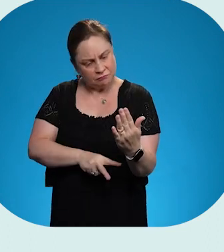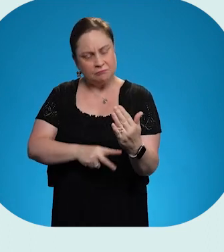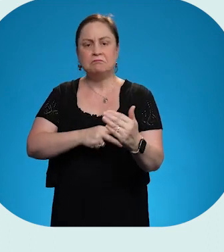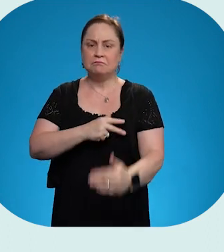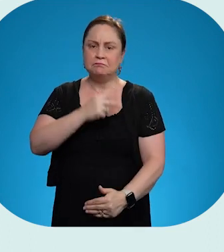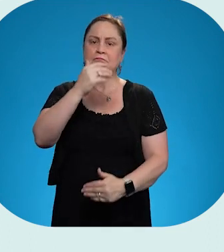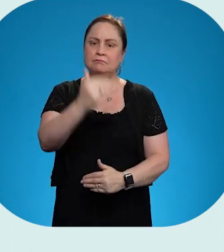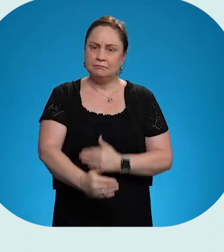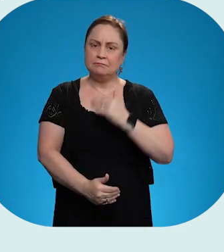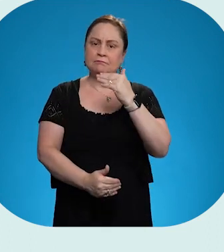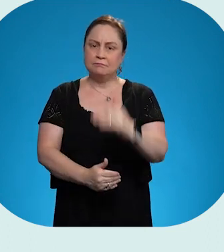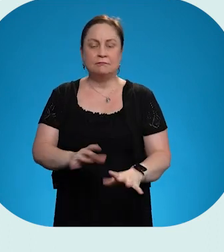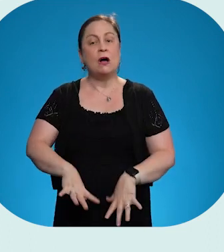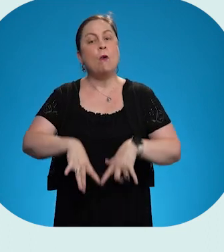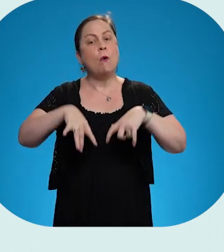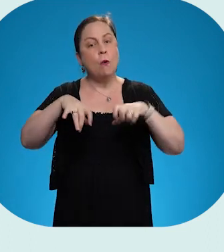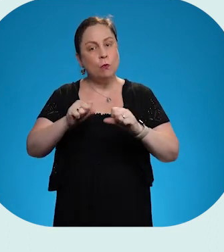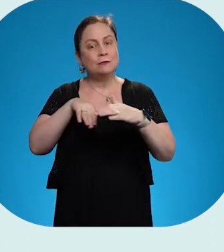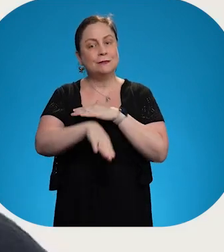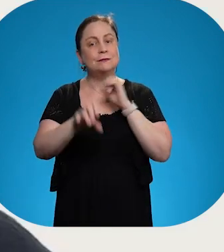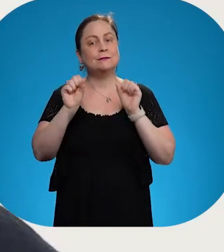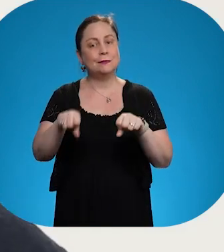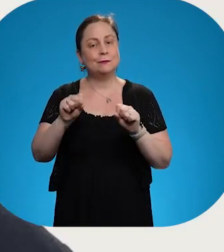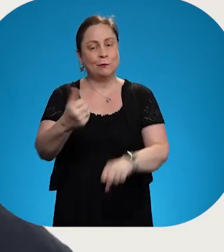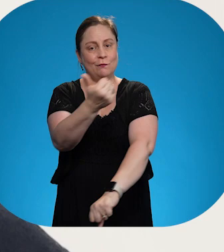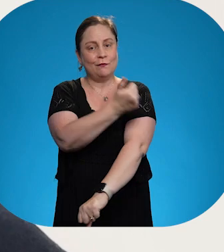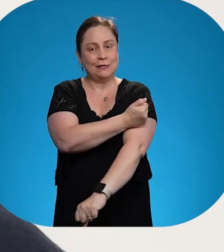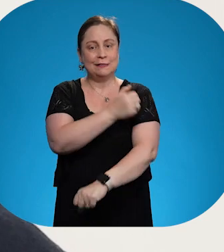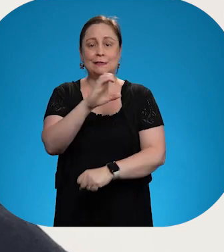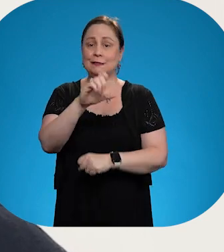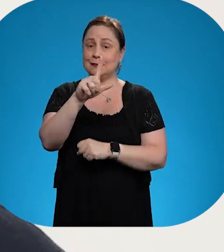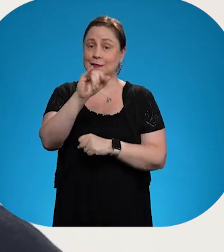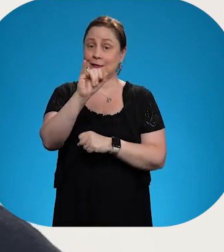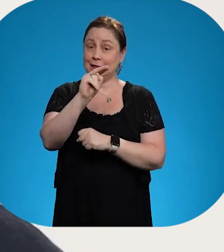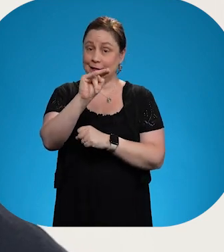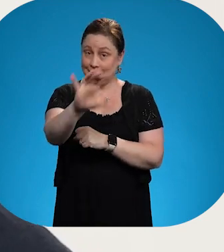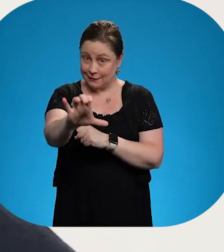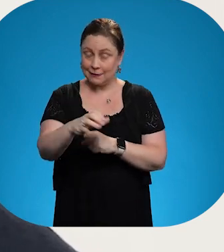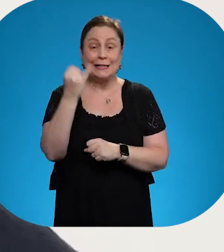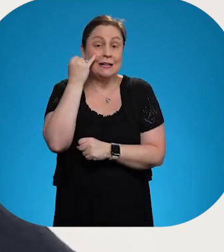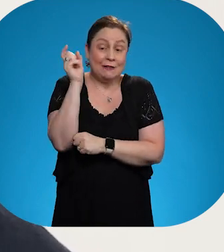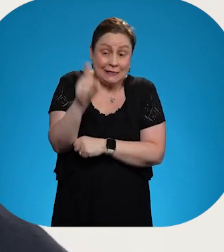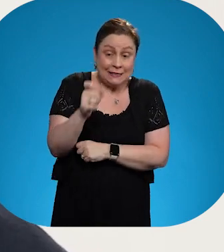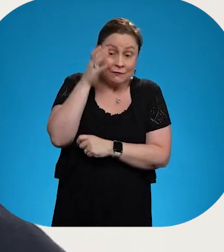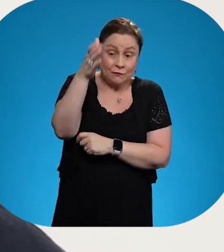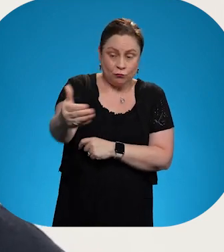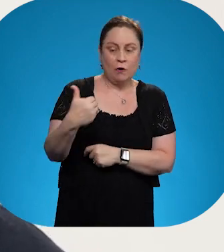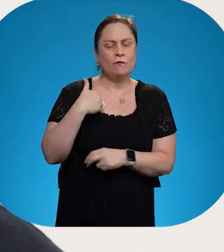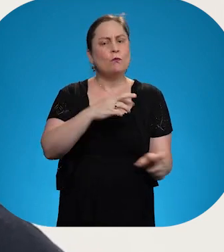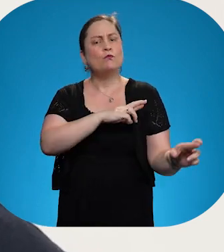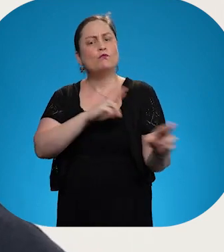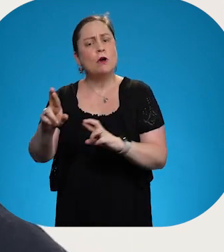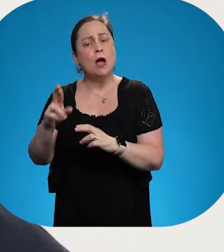through how to host an accessible vaccine clinic. Should the need arise in the future, you